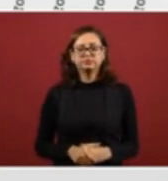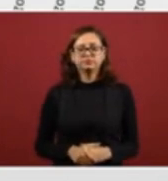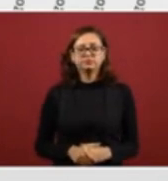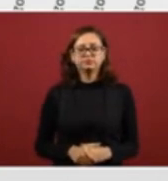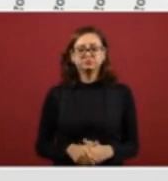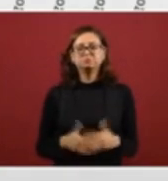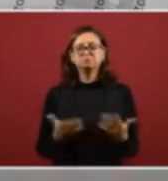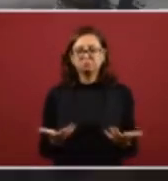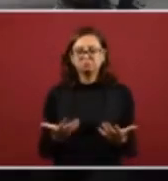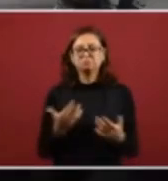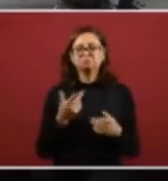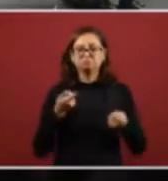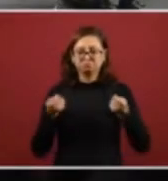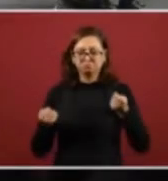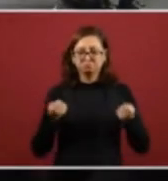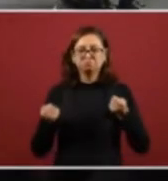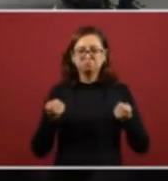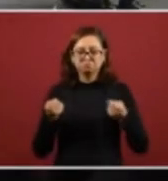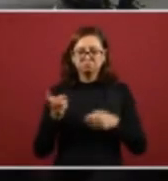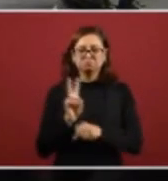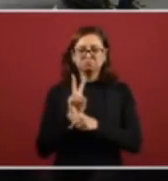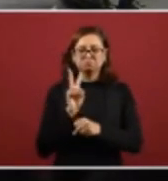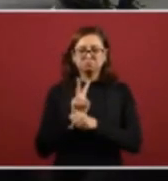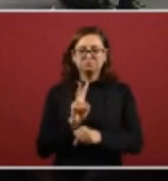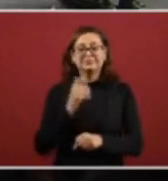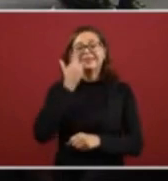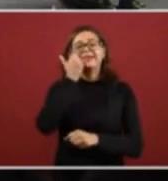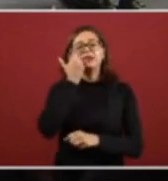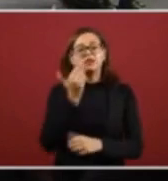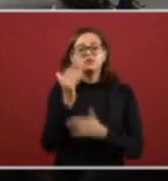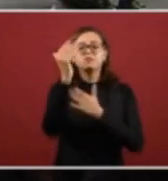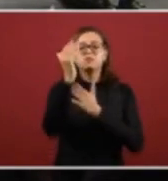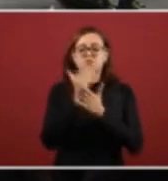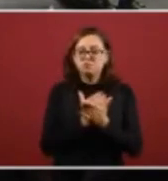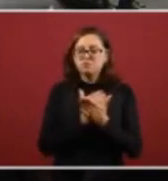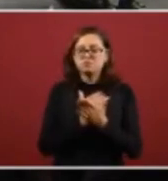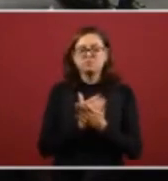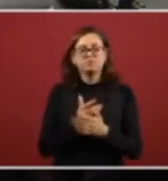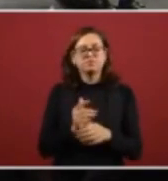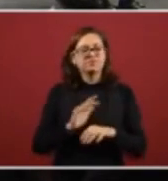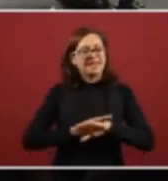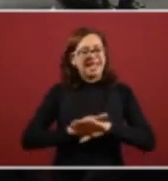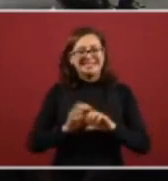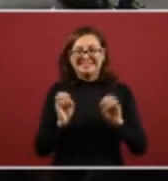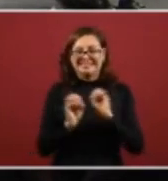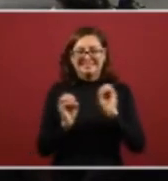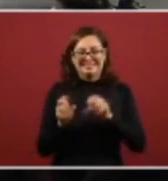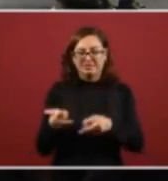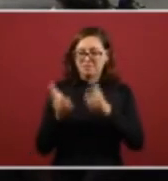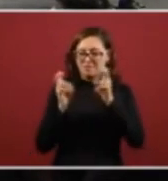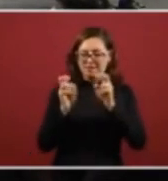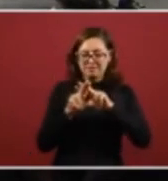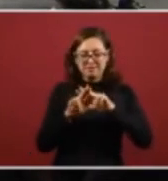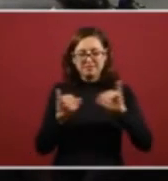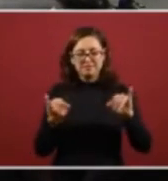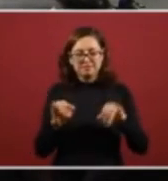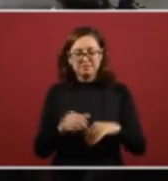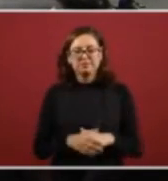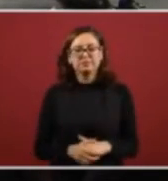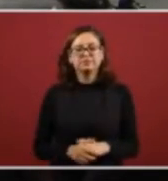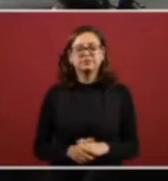This is, we would say, is controlled. And we want to lower it even more and make it disappear.